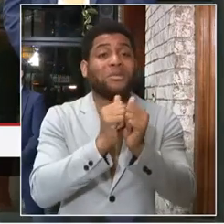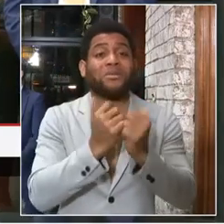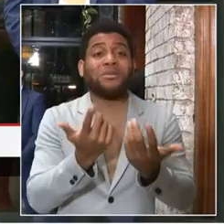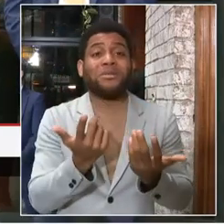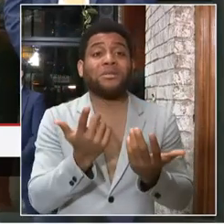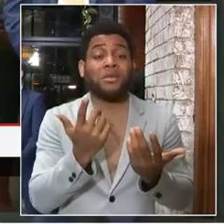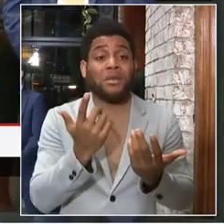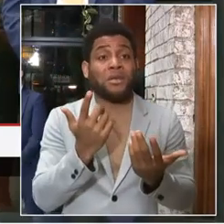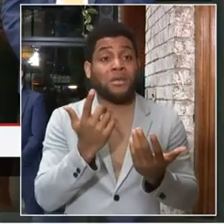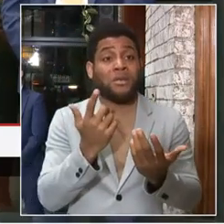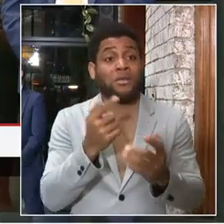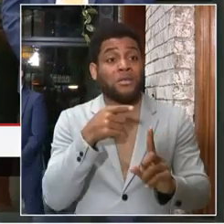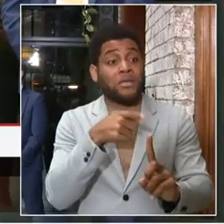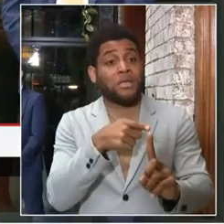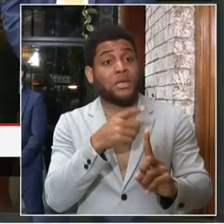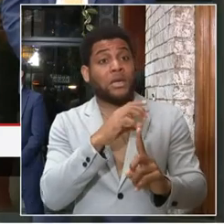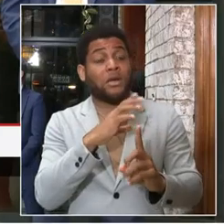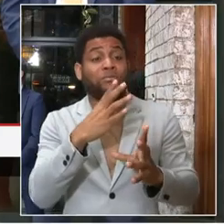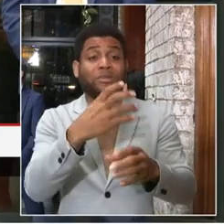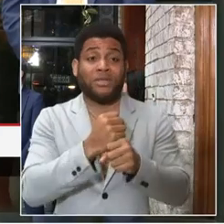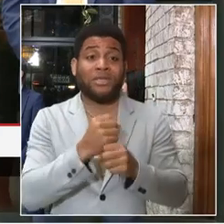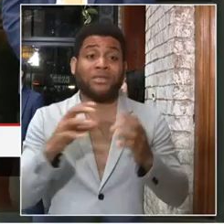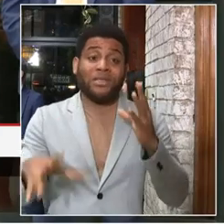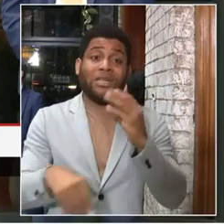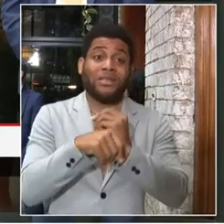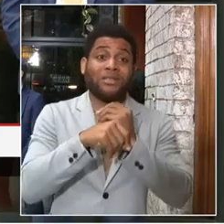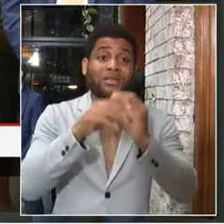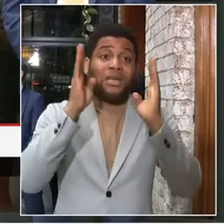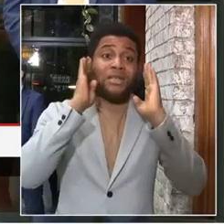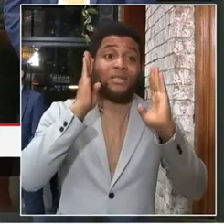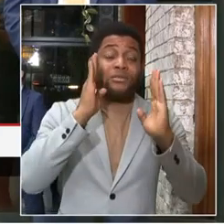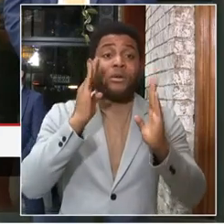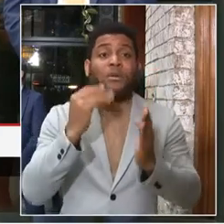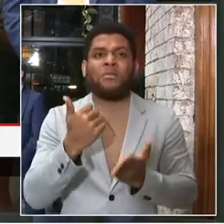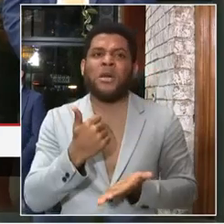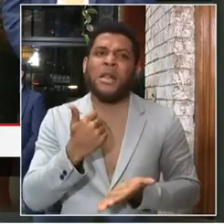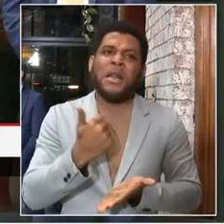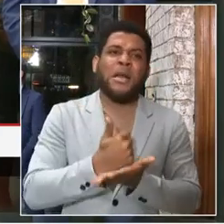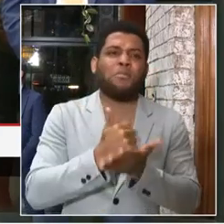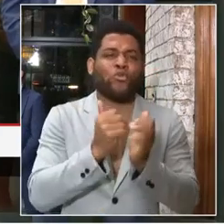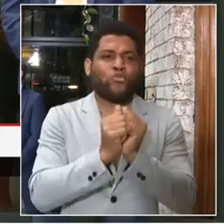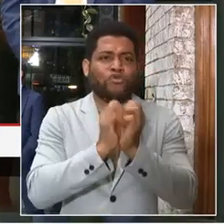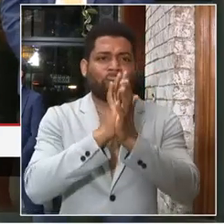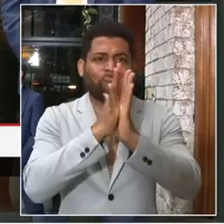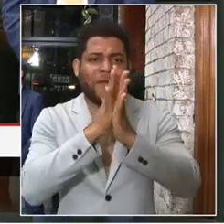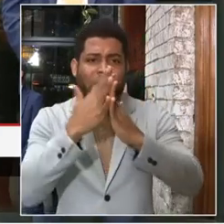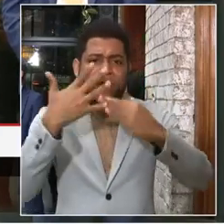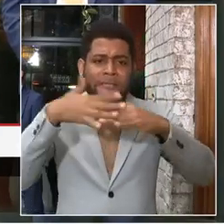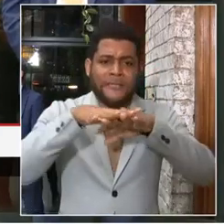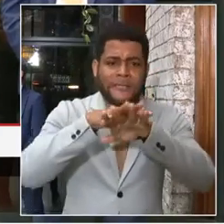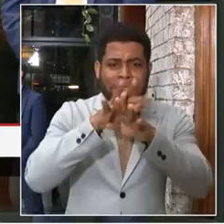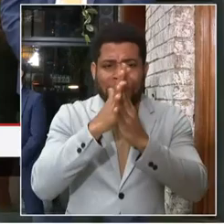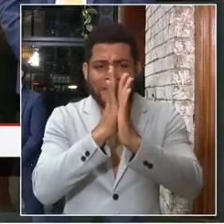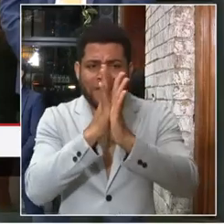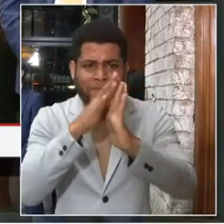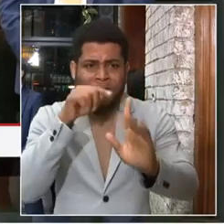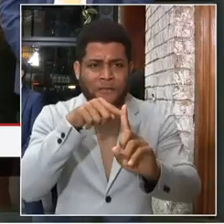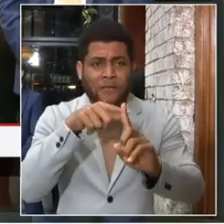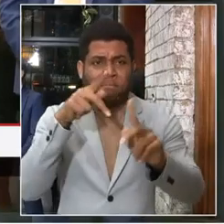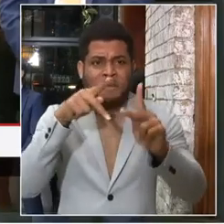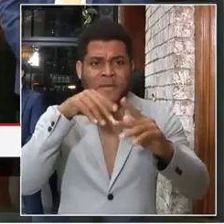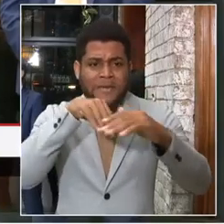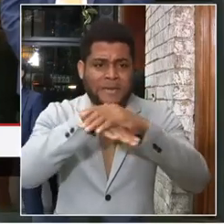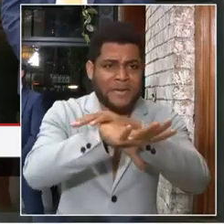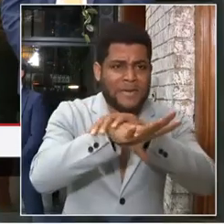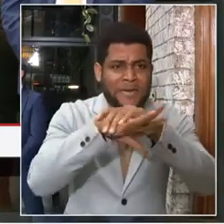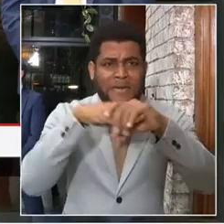this arena to help with traffic and to help with all the people who are here that move in and out before